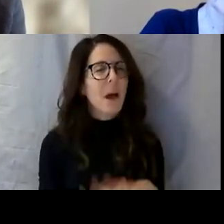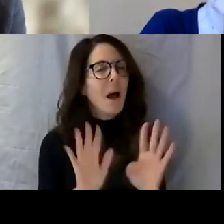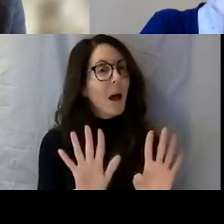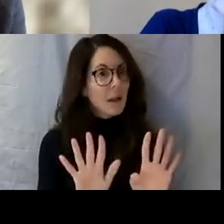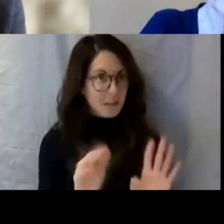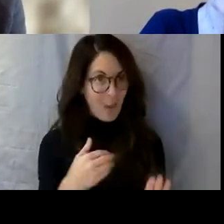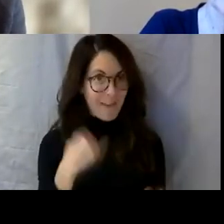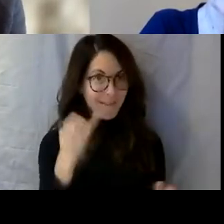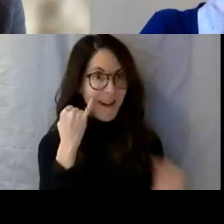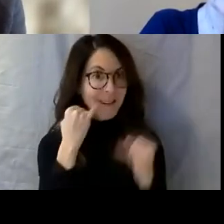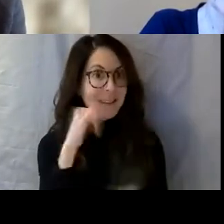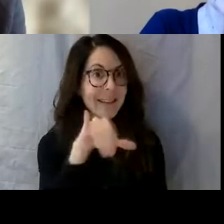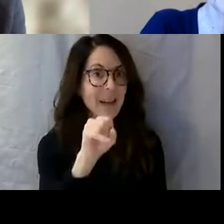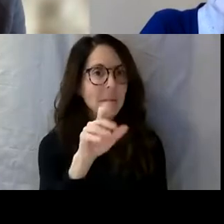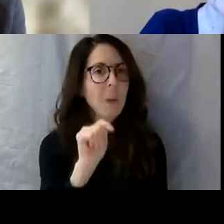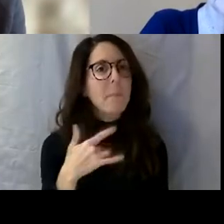based on actual events.